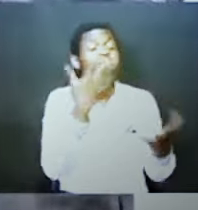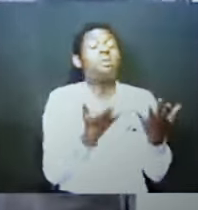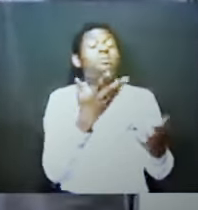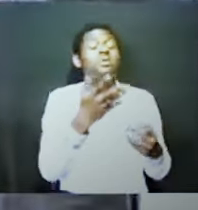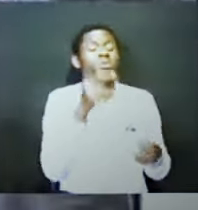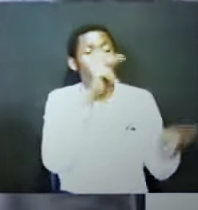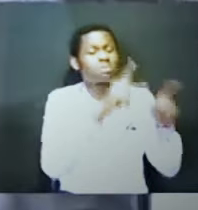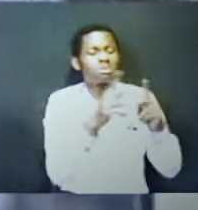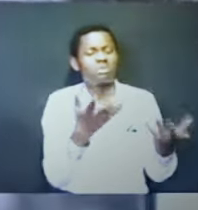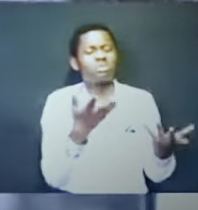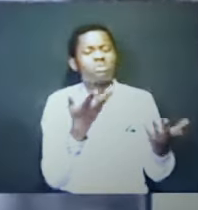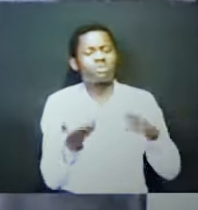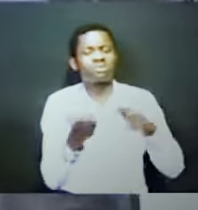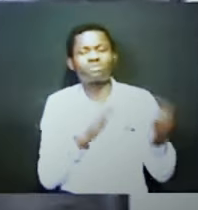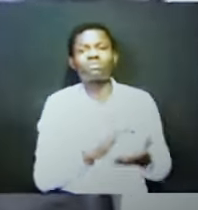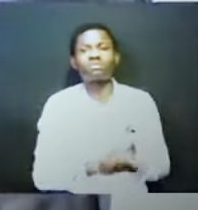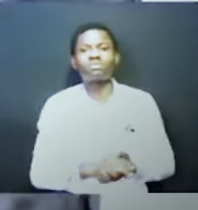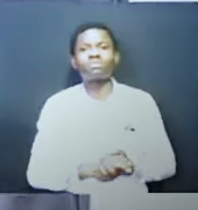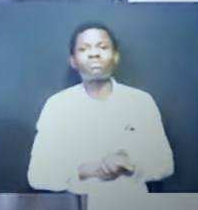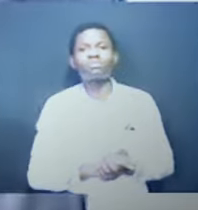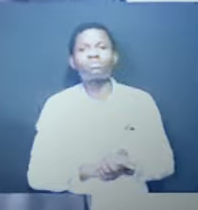Because